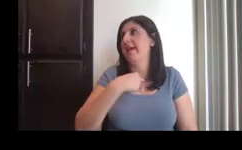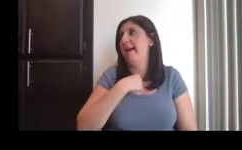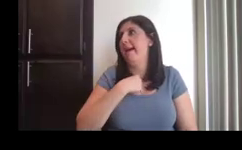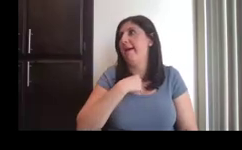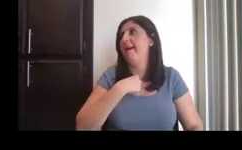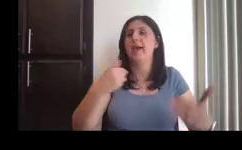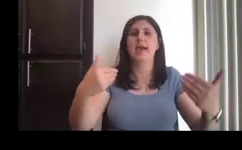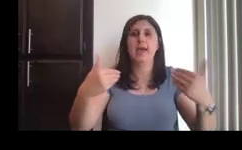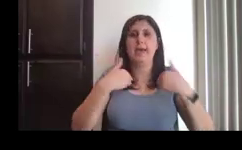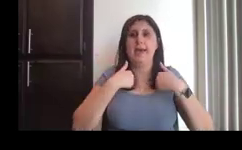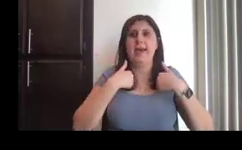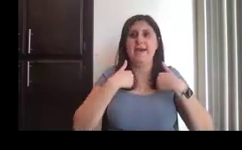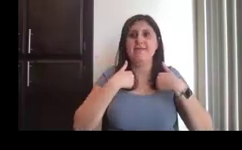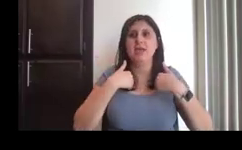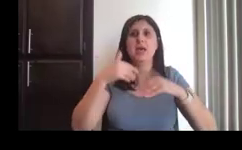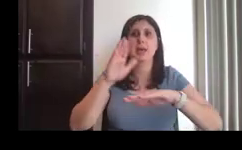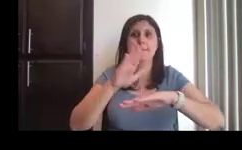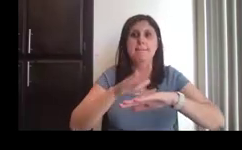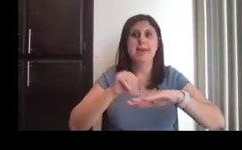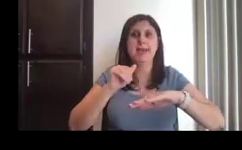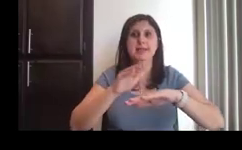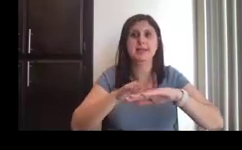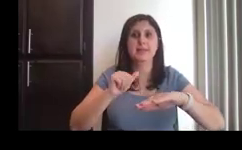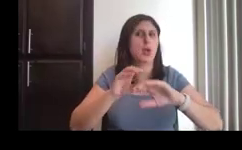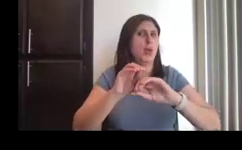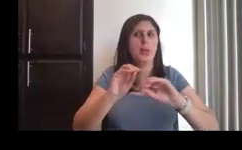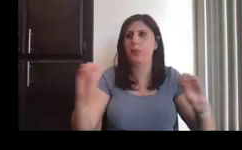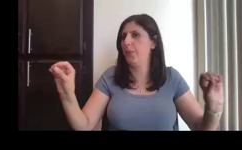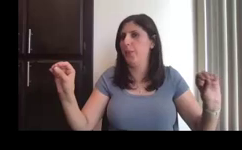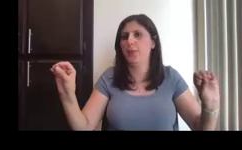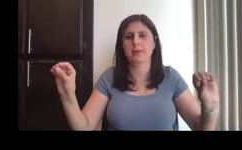So I would say I have pet.